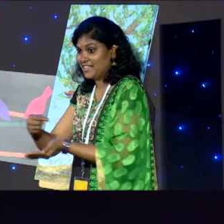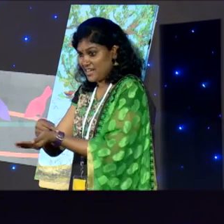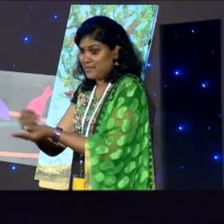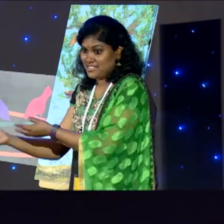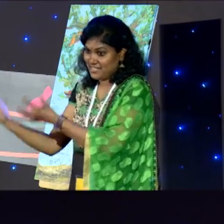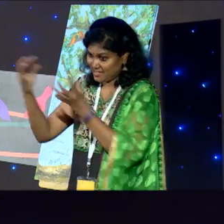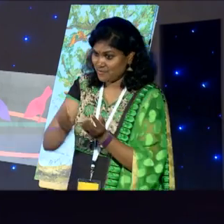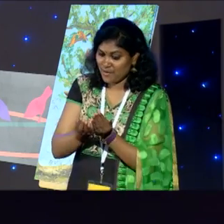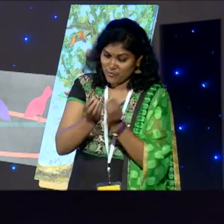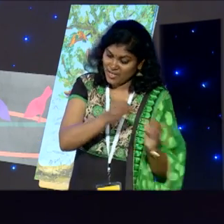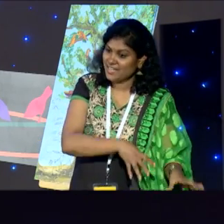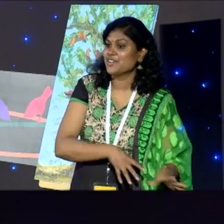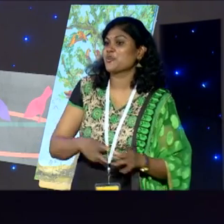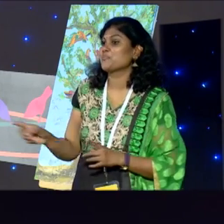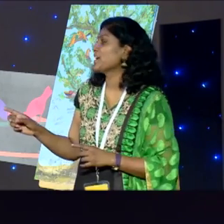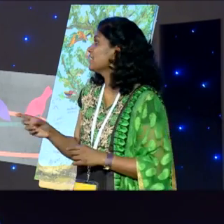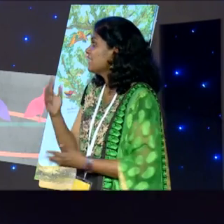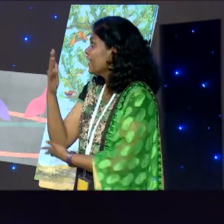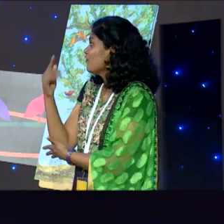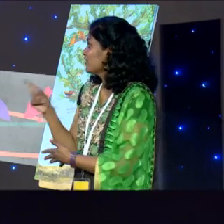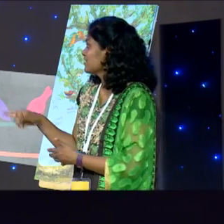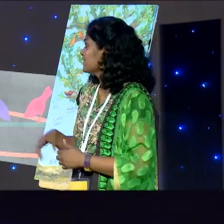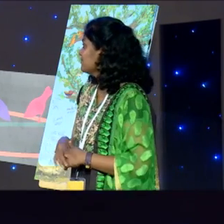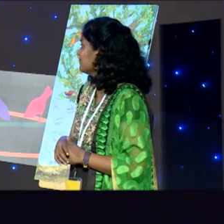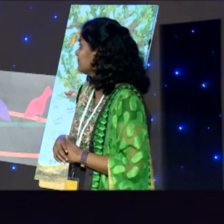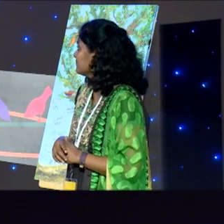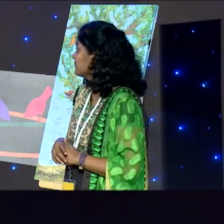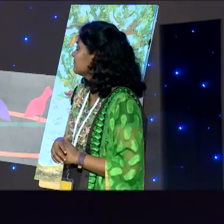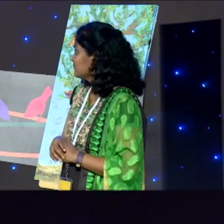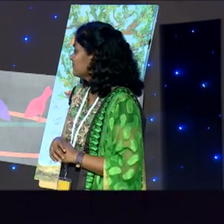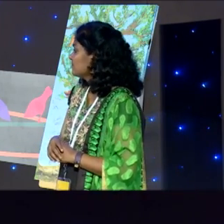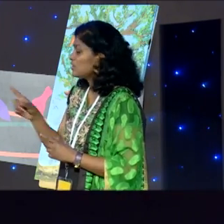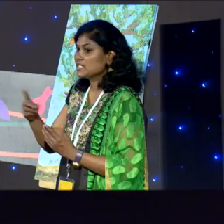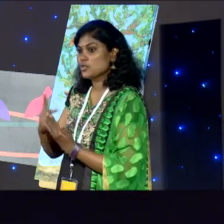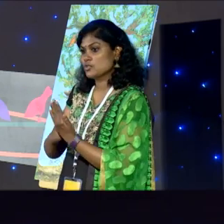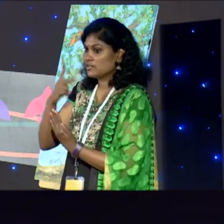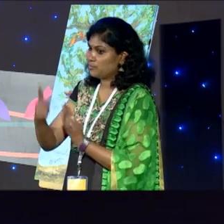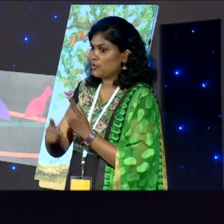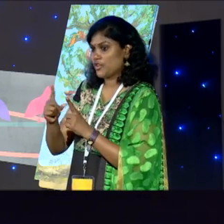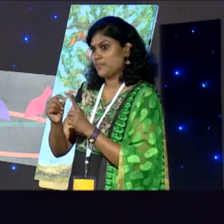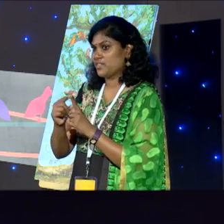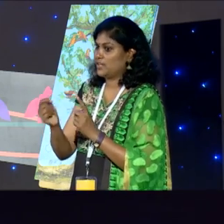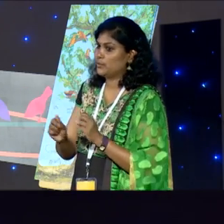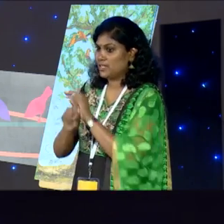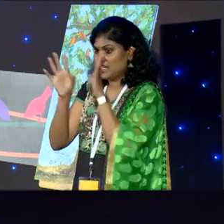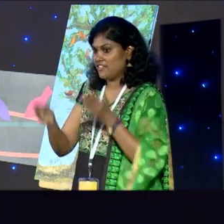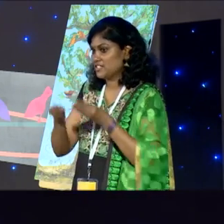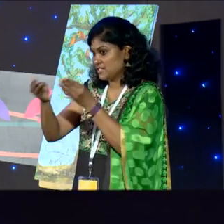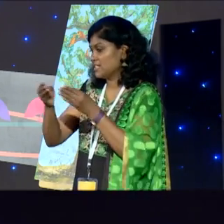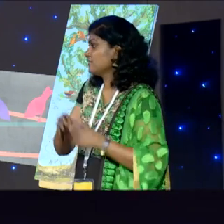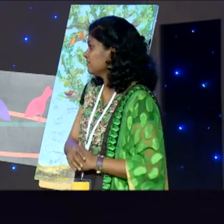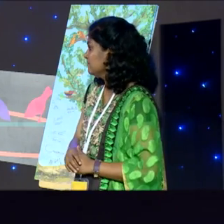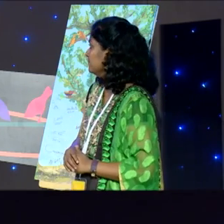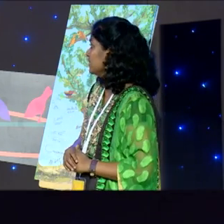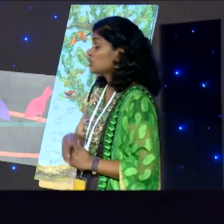at we conducted a first aid training program, an outdoor survival program for 200